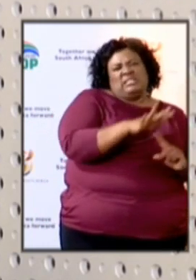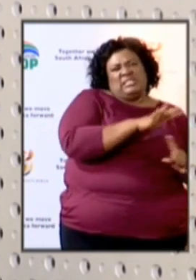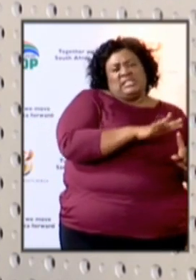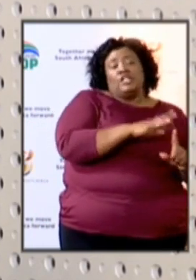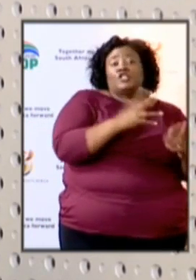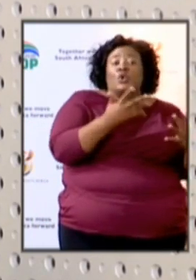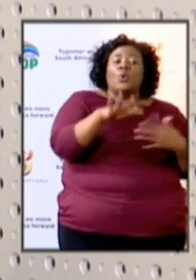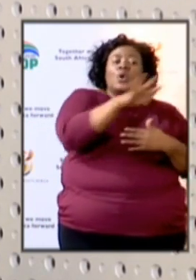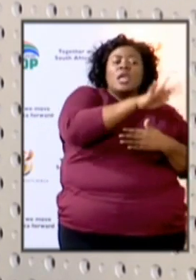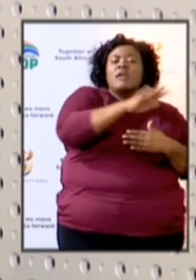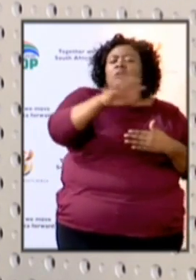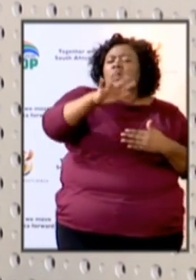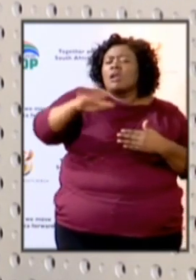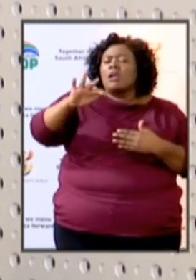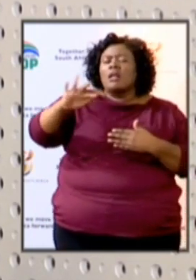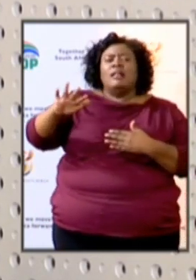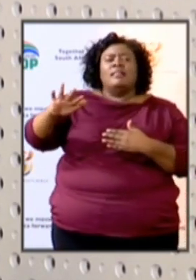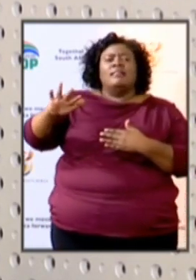zisengcupheni